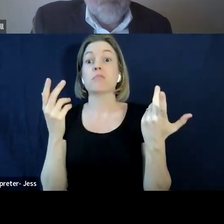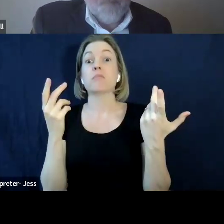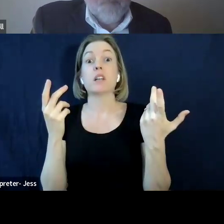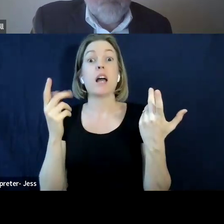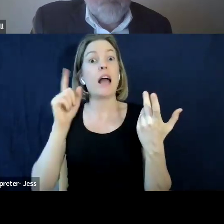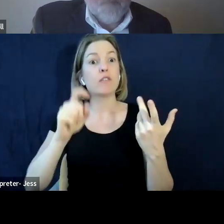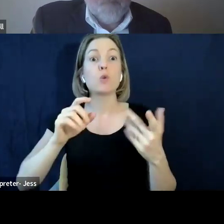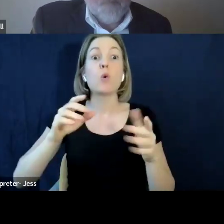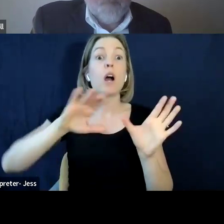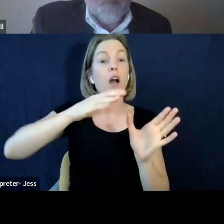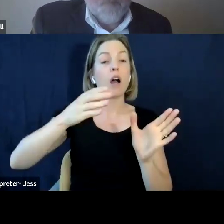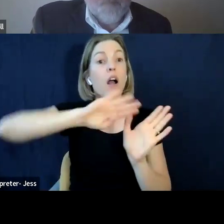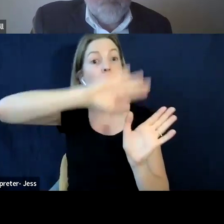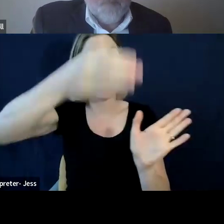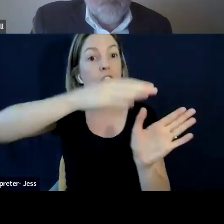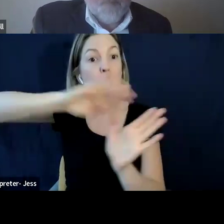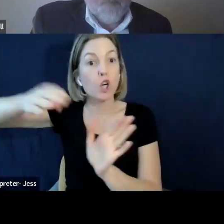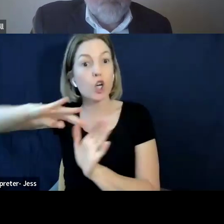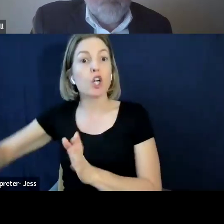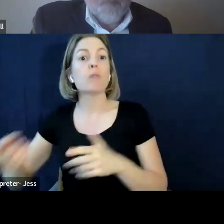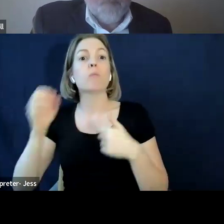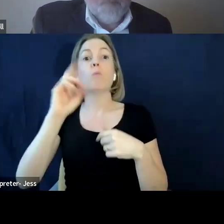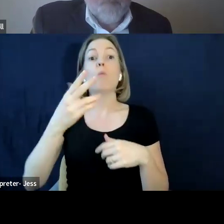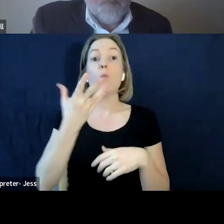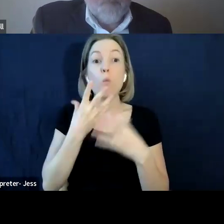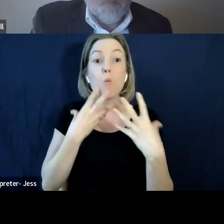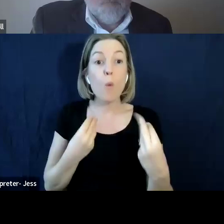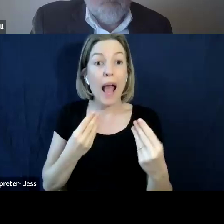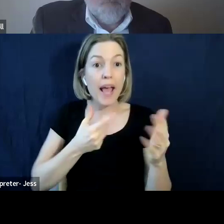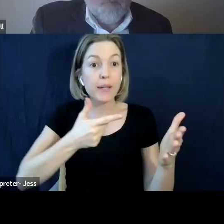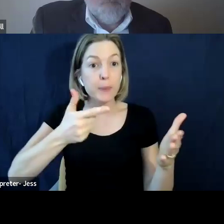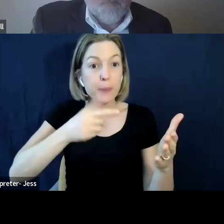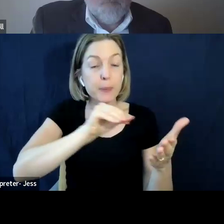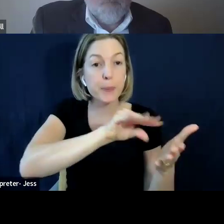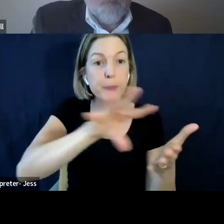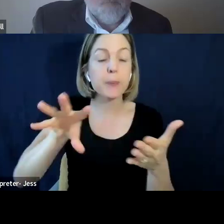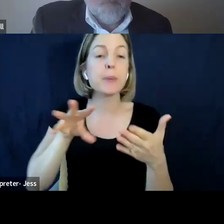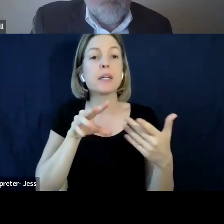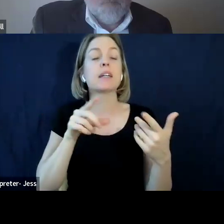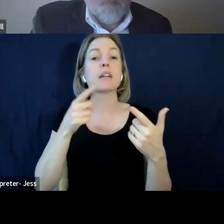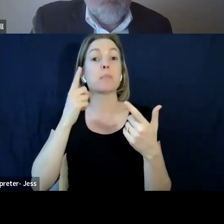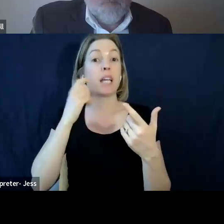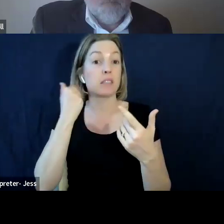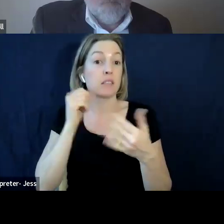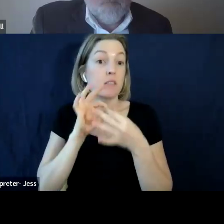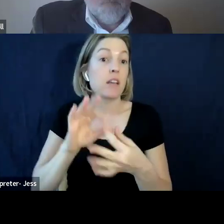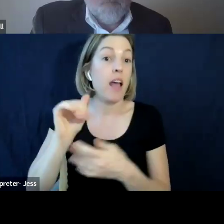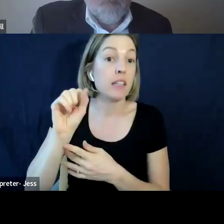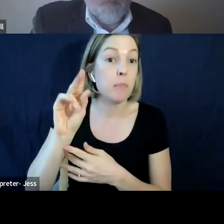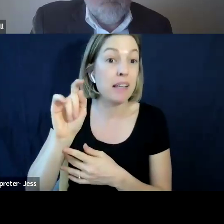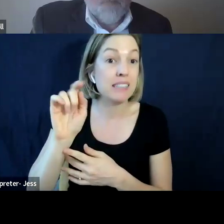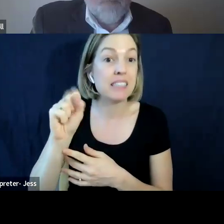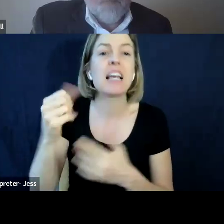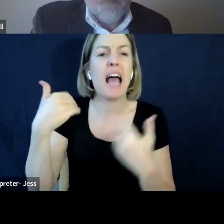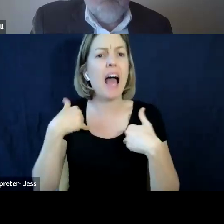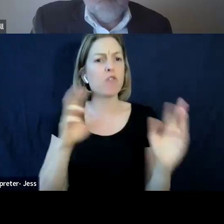or wetting occurs immediately if it's related to an asbestos soil management issue. There are all types